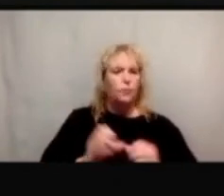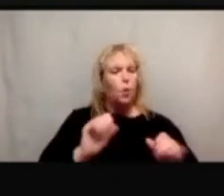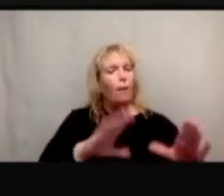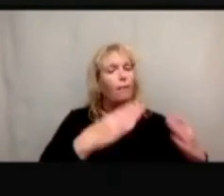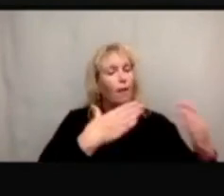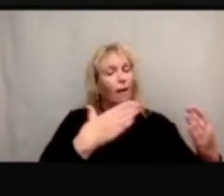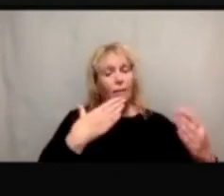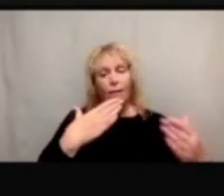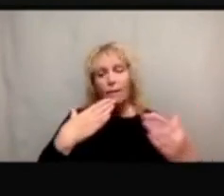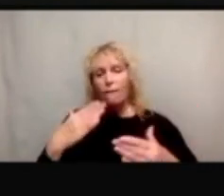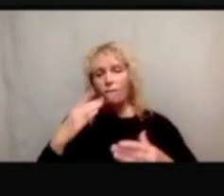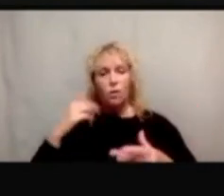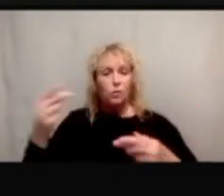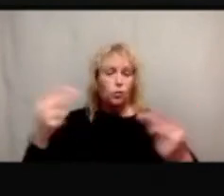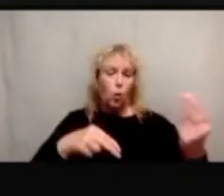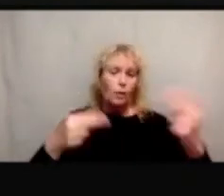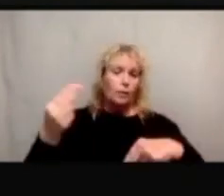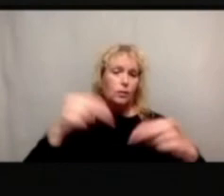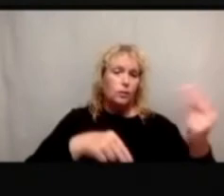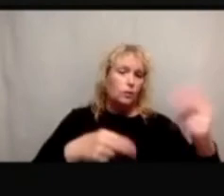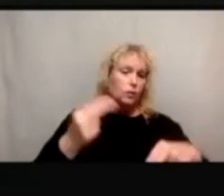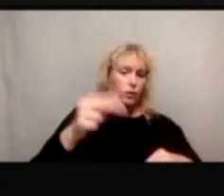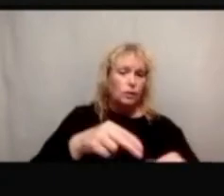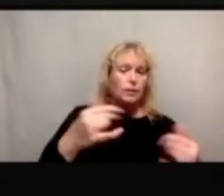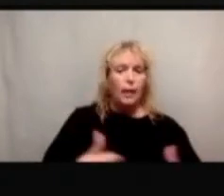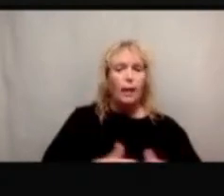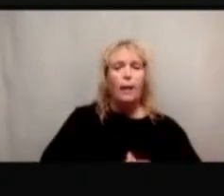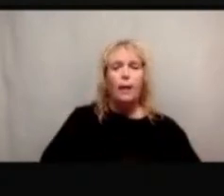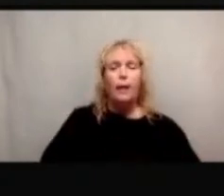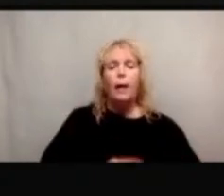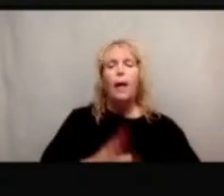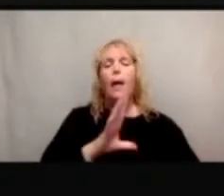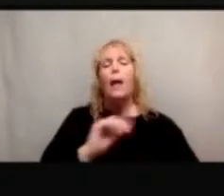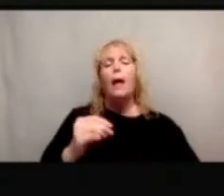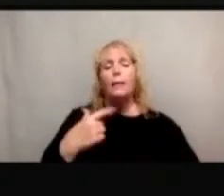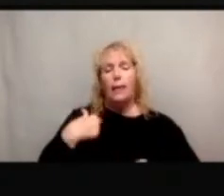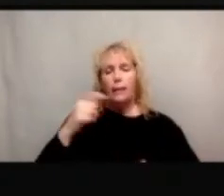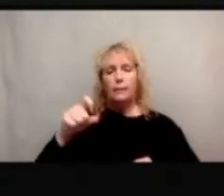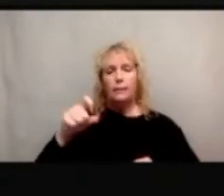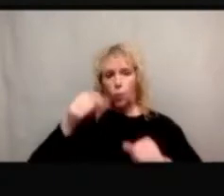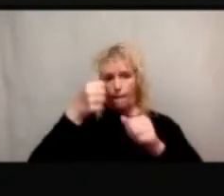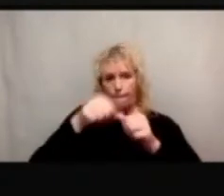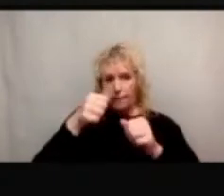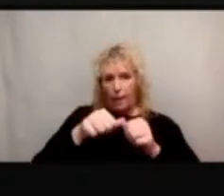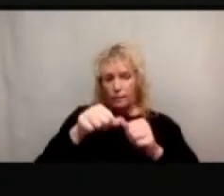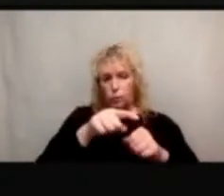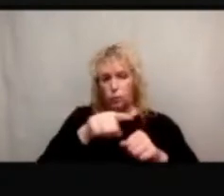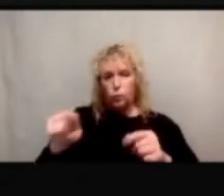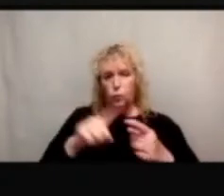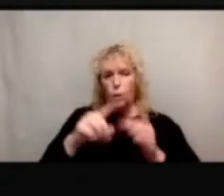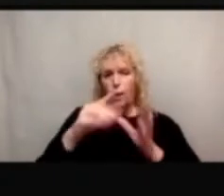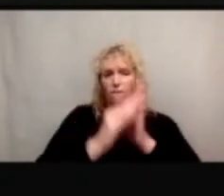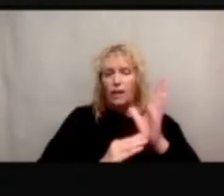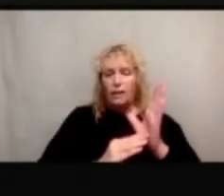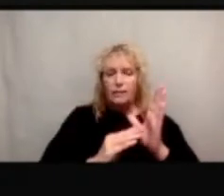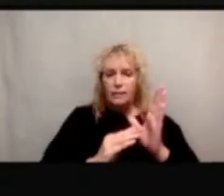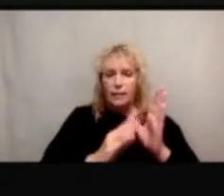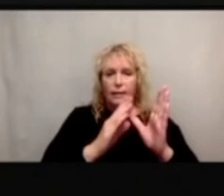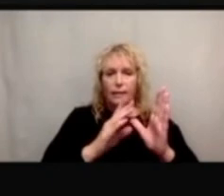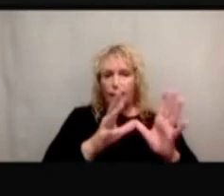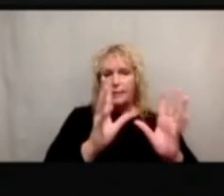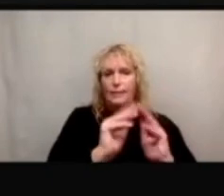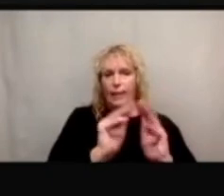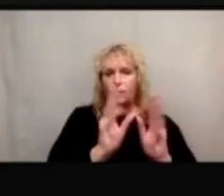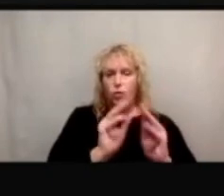much again for joining us here today. And I'm supposed to remind you to complete the individual session evaluations and